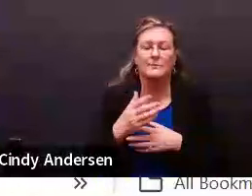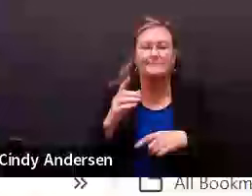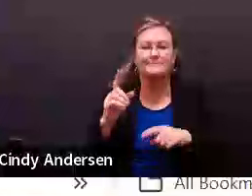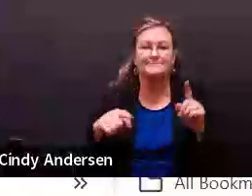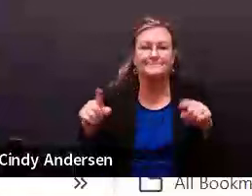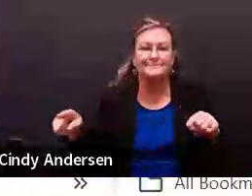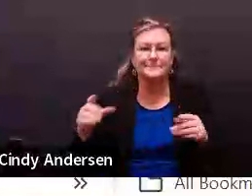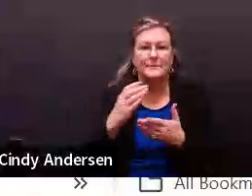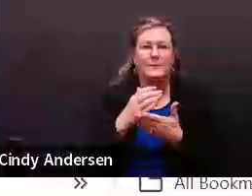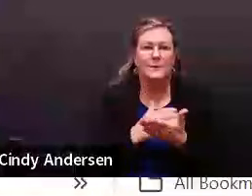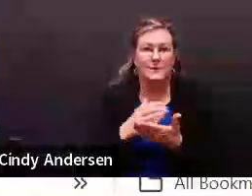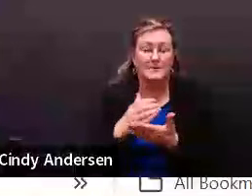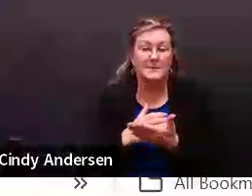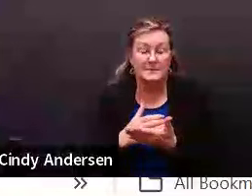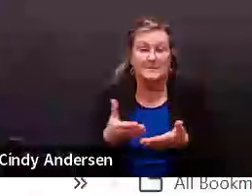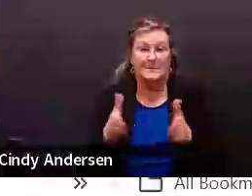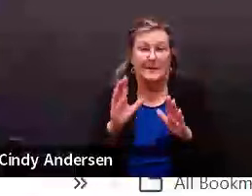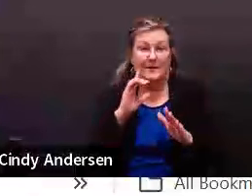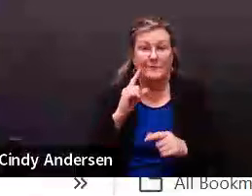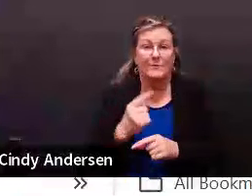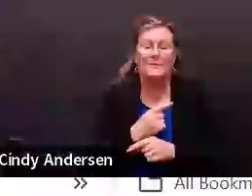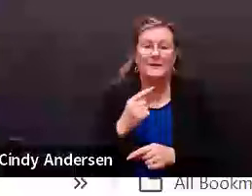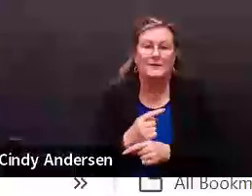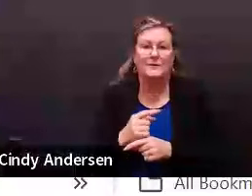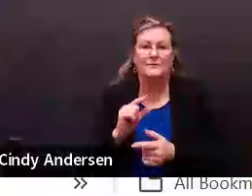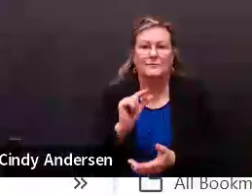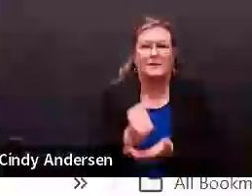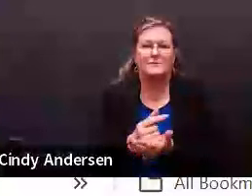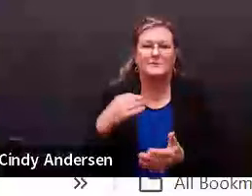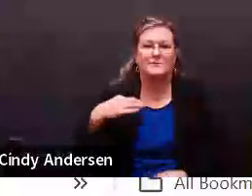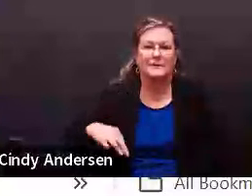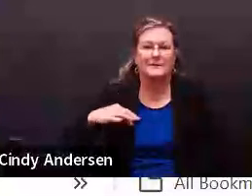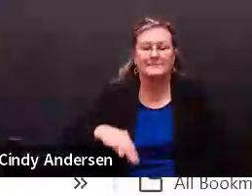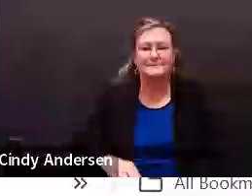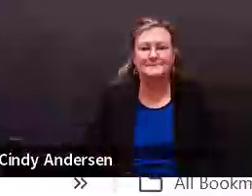various courses that are allowed for those regular graduation credits.